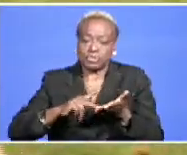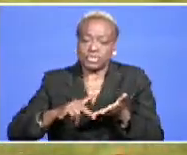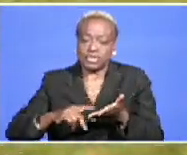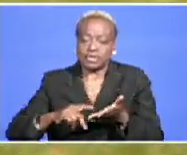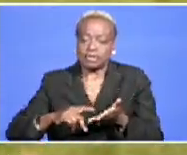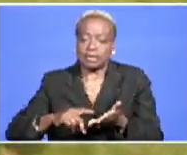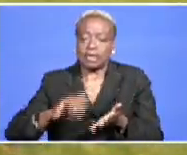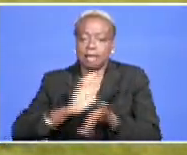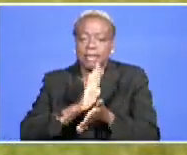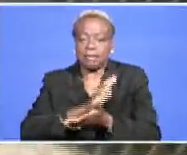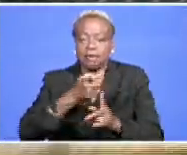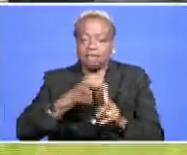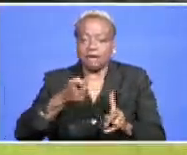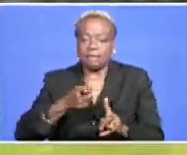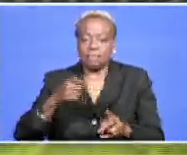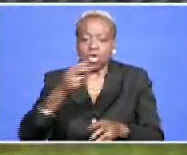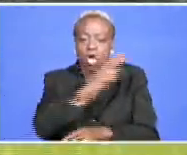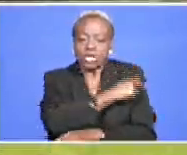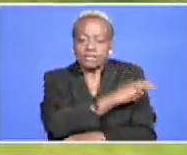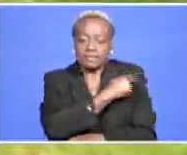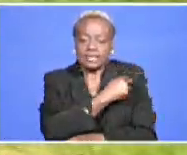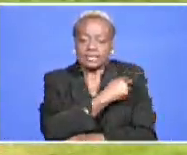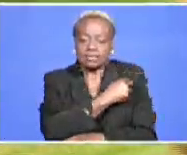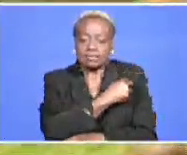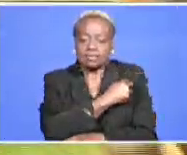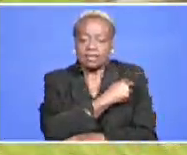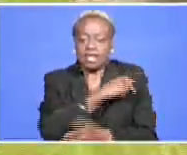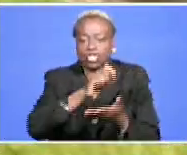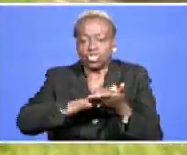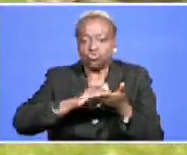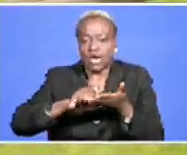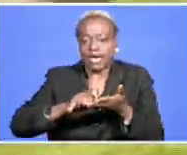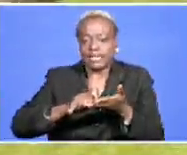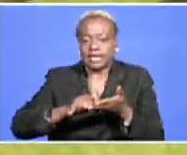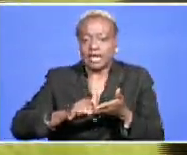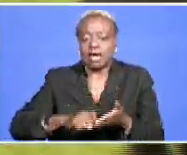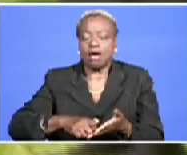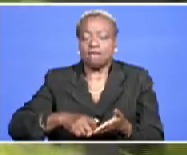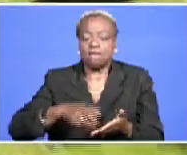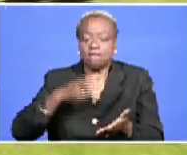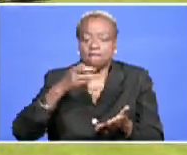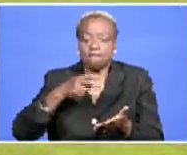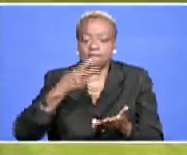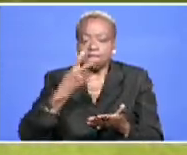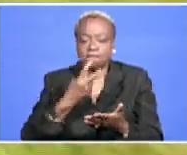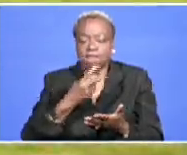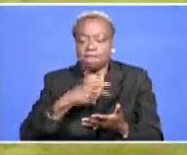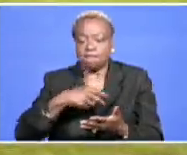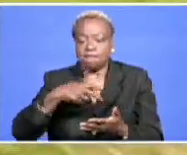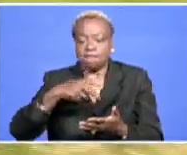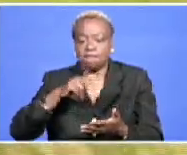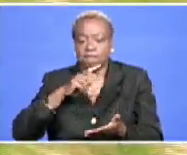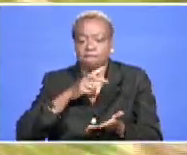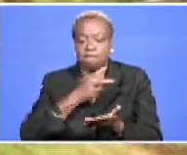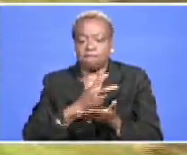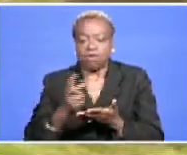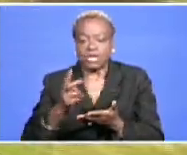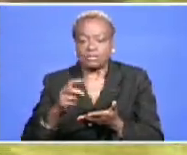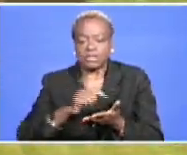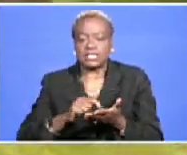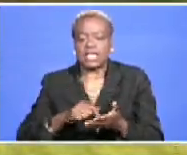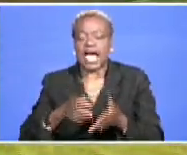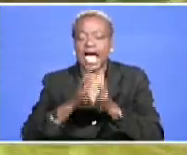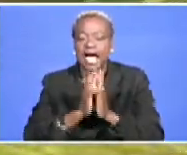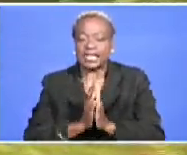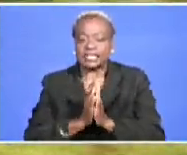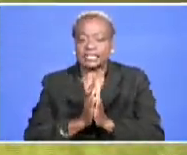the Princess Margaret Hospital to write false prescriptions that she later asked her co-accused, Livingston Seymour, to fill